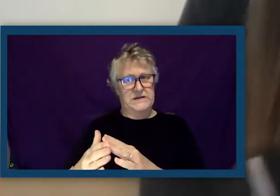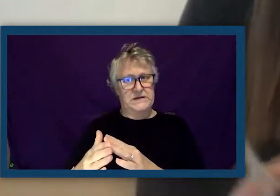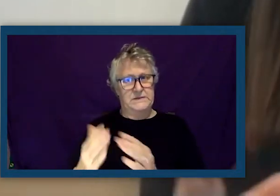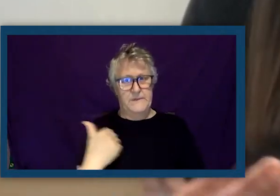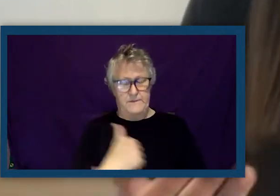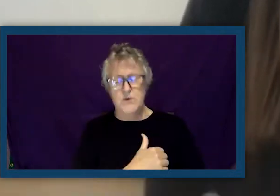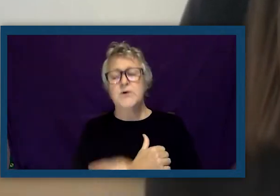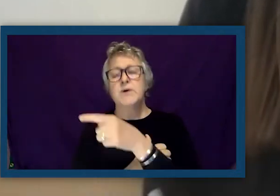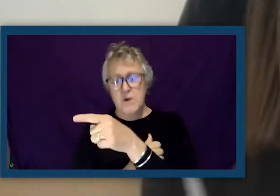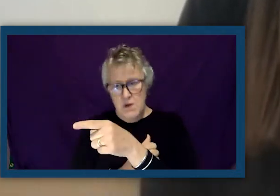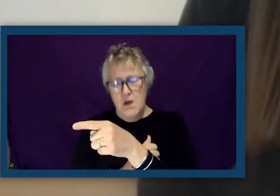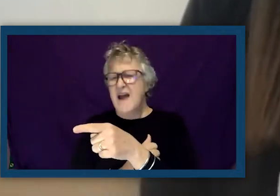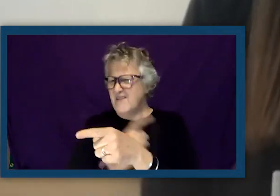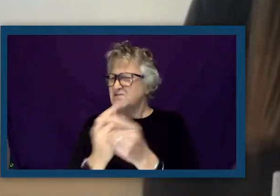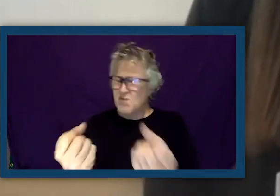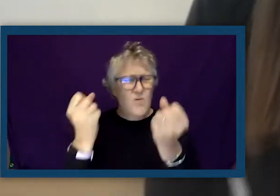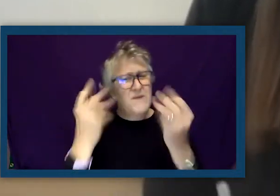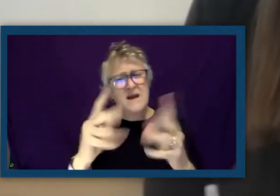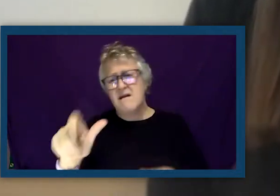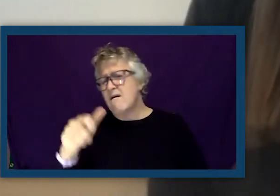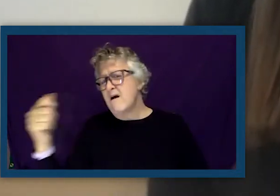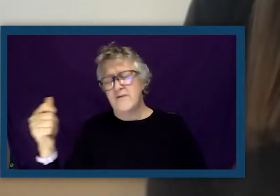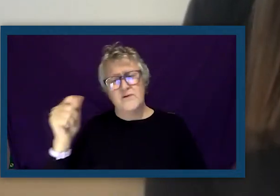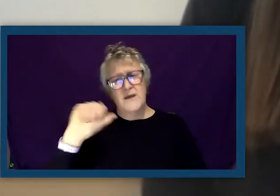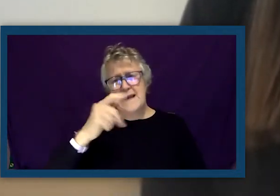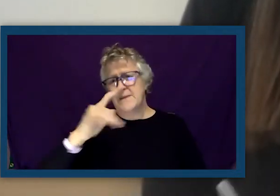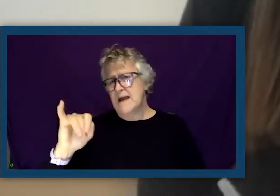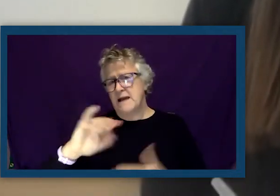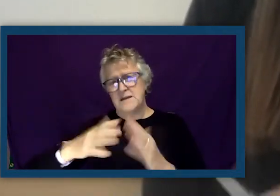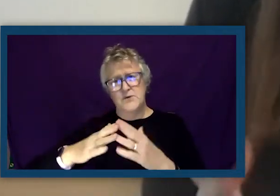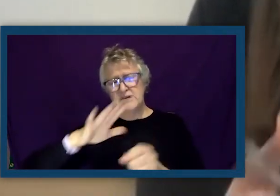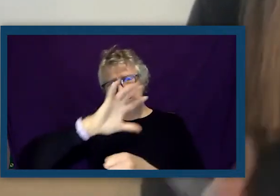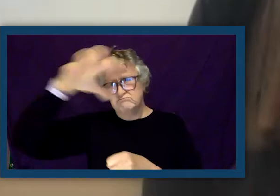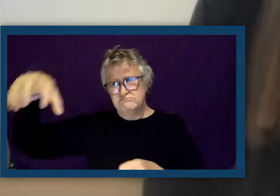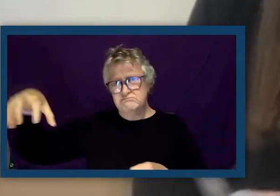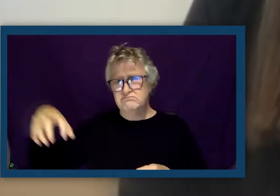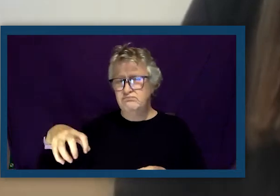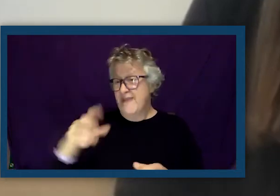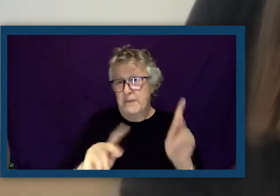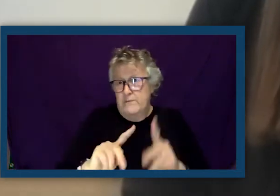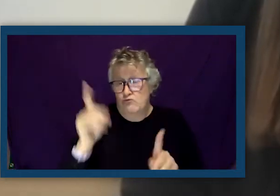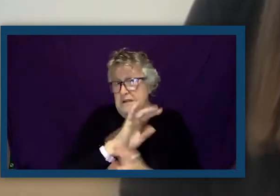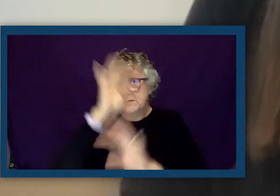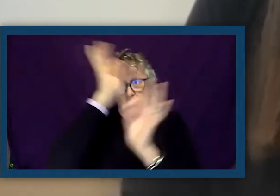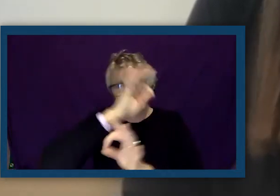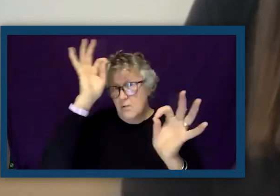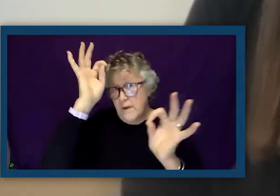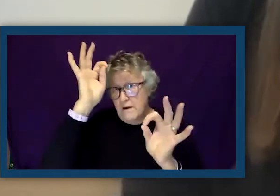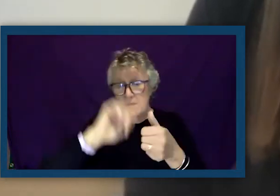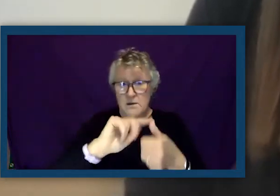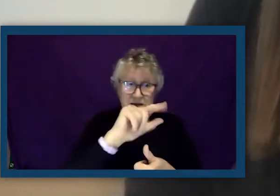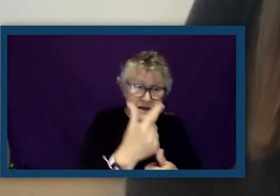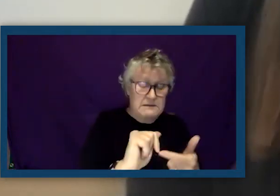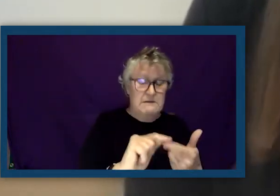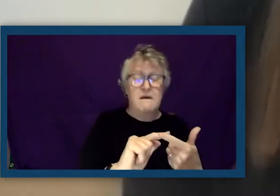so many other ethnic populations in the AAPI community that people really don't know about. You have the Mian, the